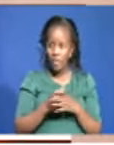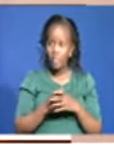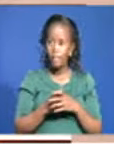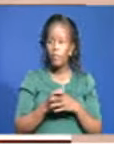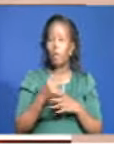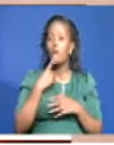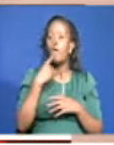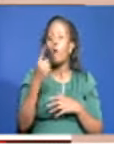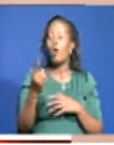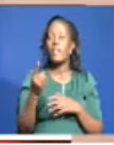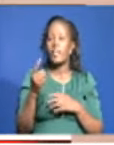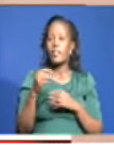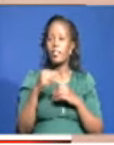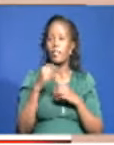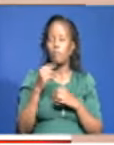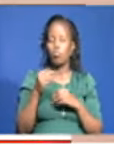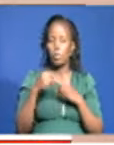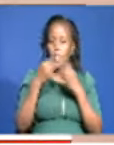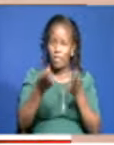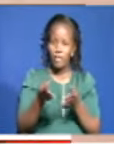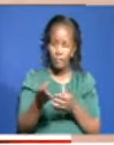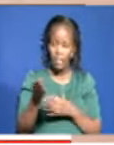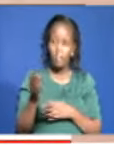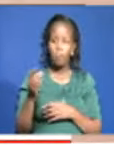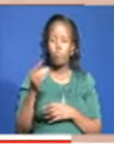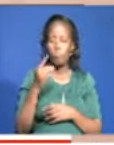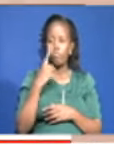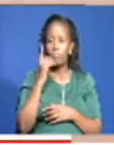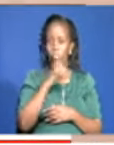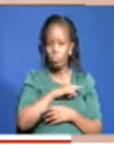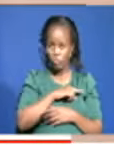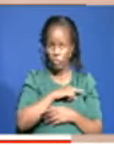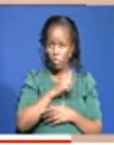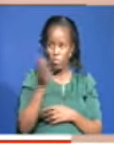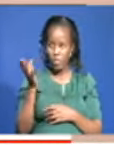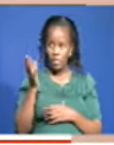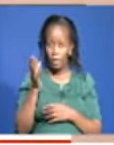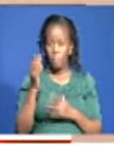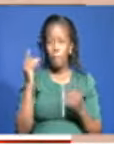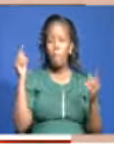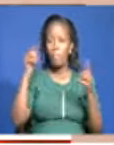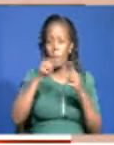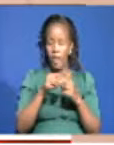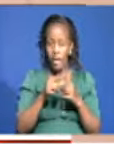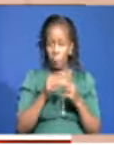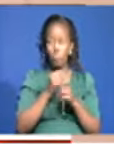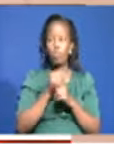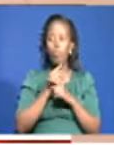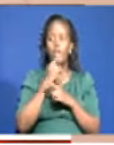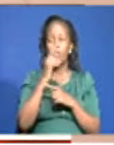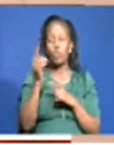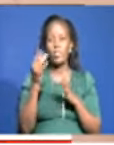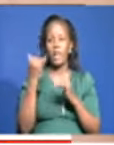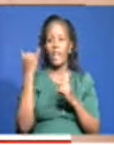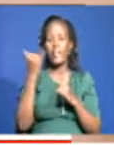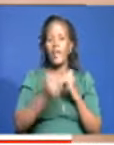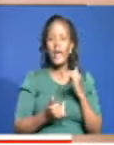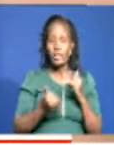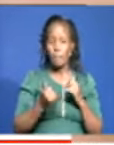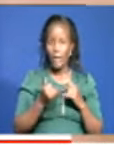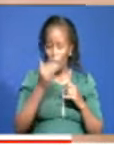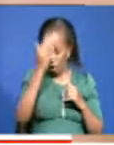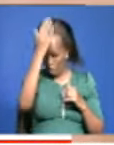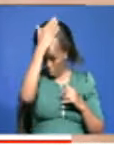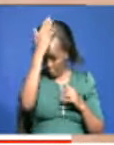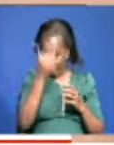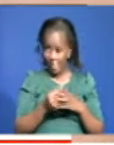file 442 of 2022 was to expire on Monday. You know? So this file, let it